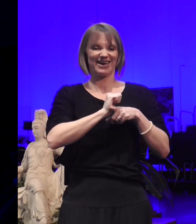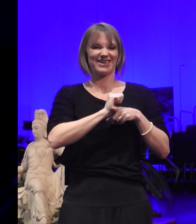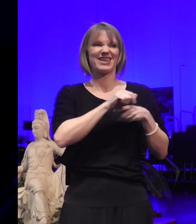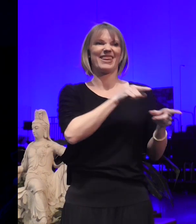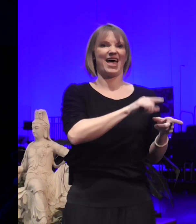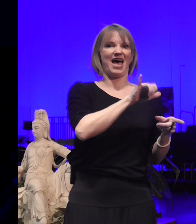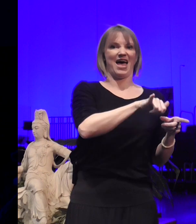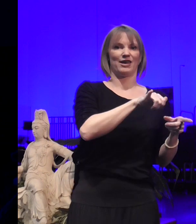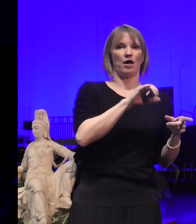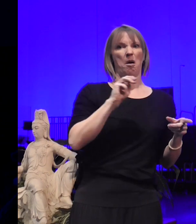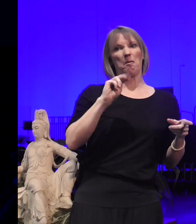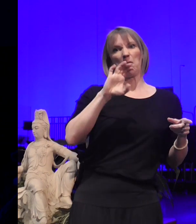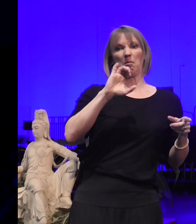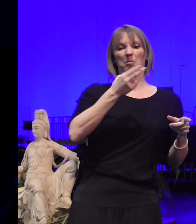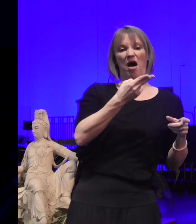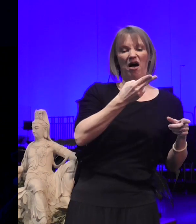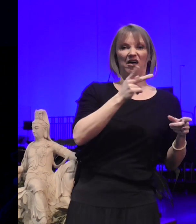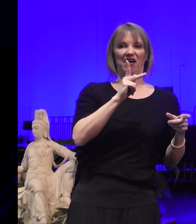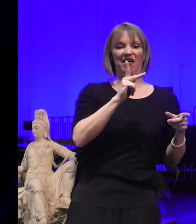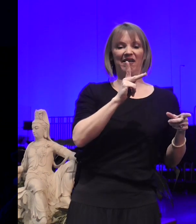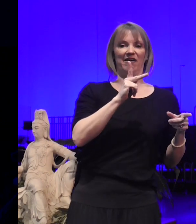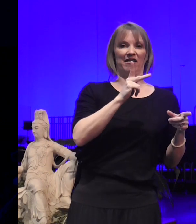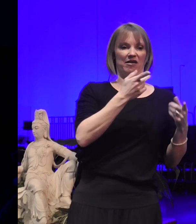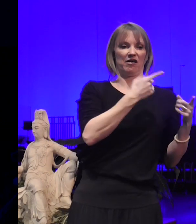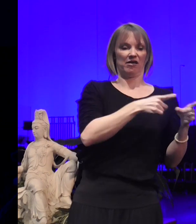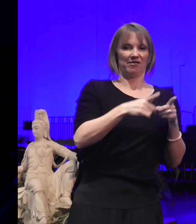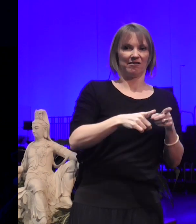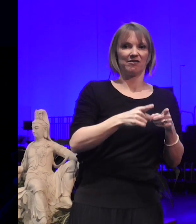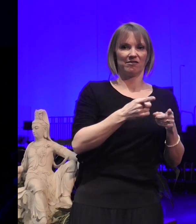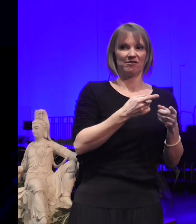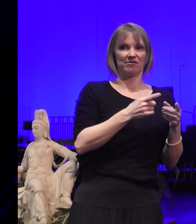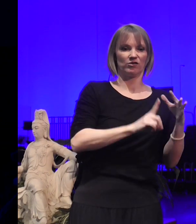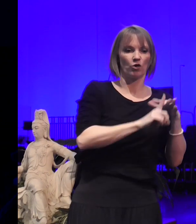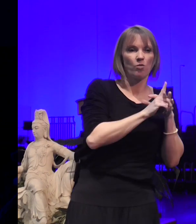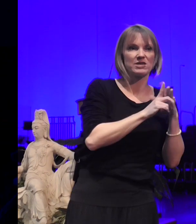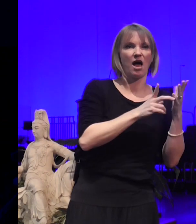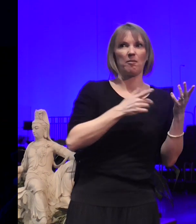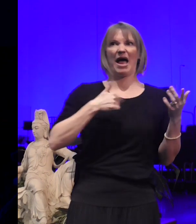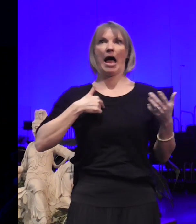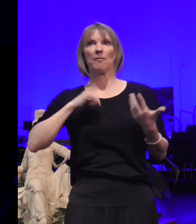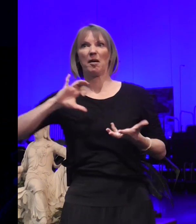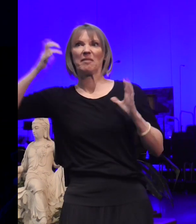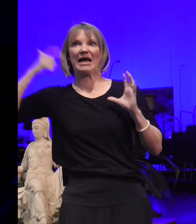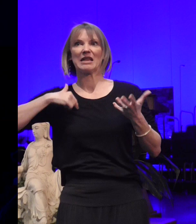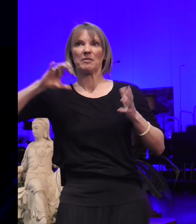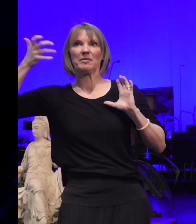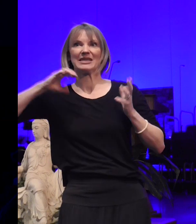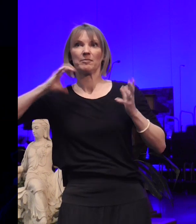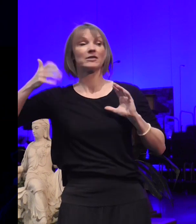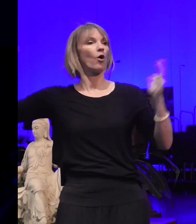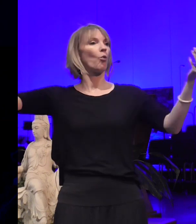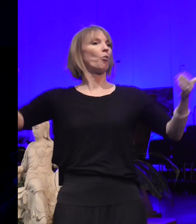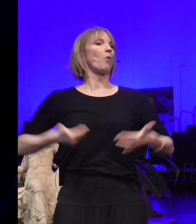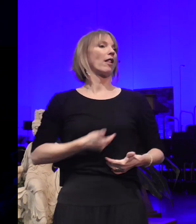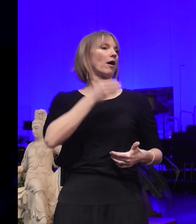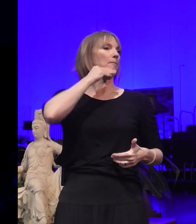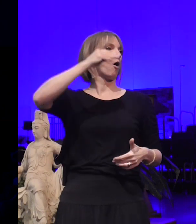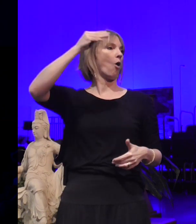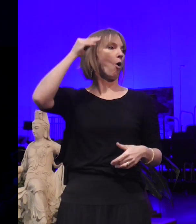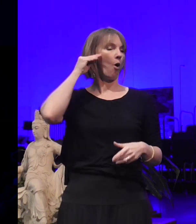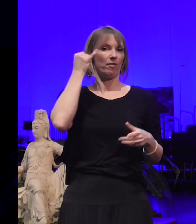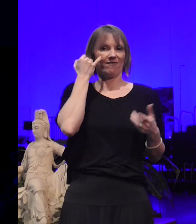if you're starting this spiritual living business with the first realization of what a mess you are, welcome home,